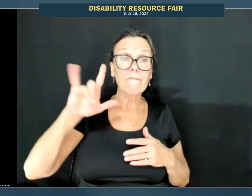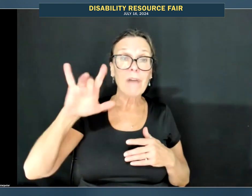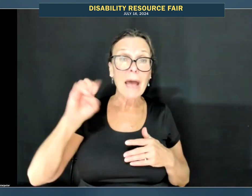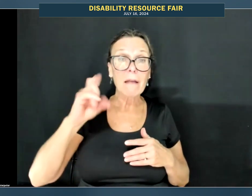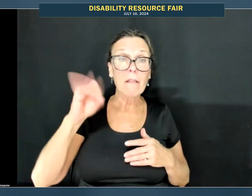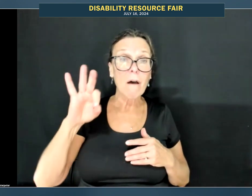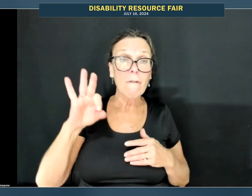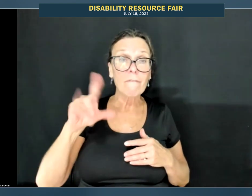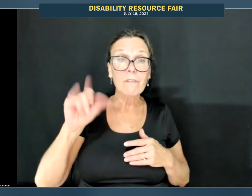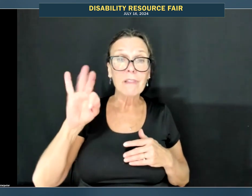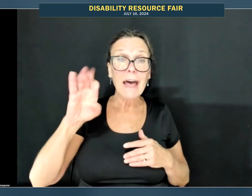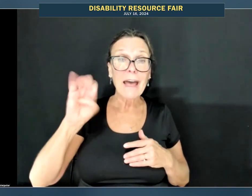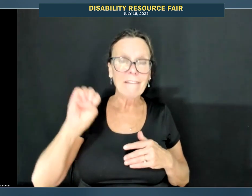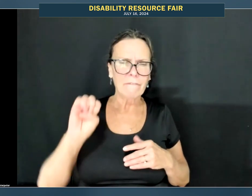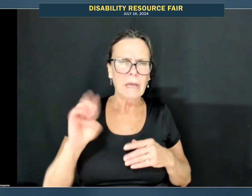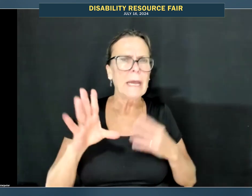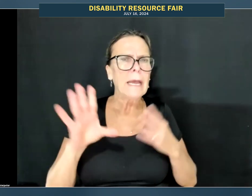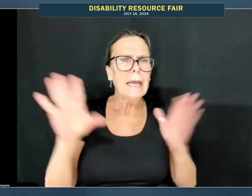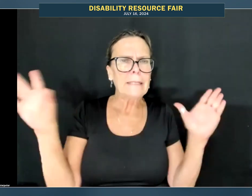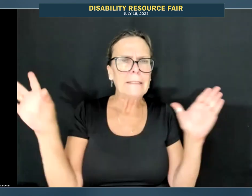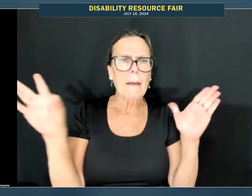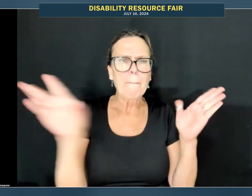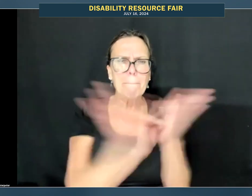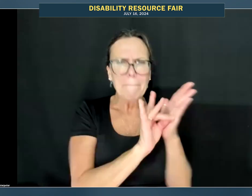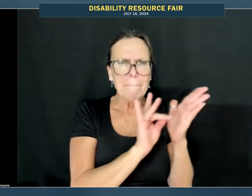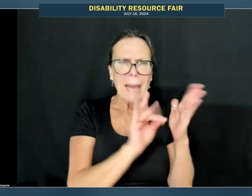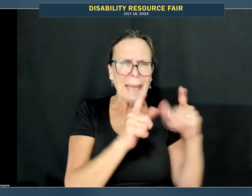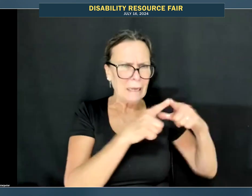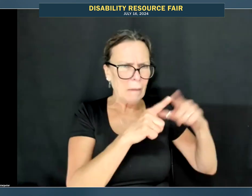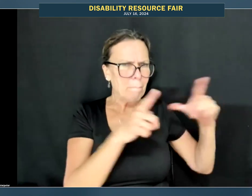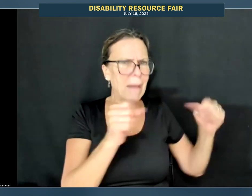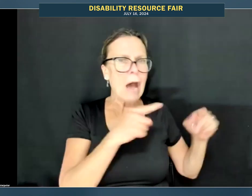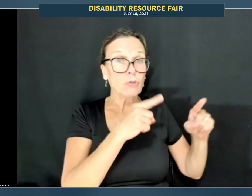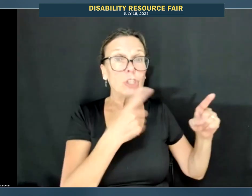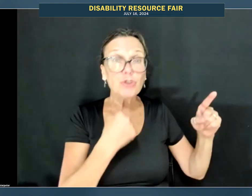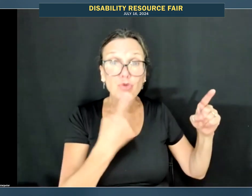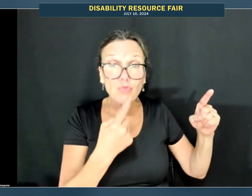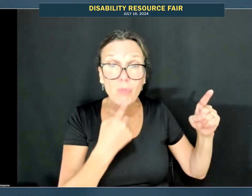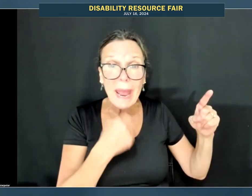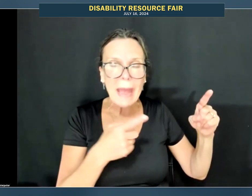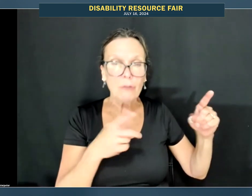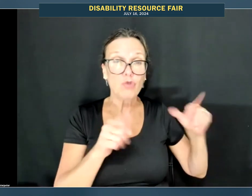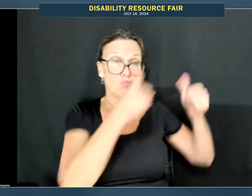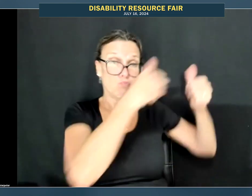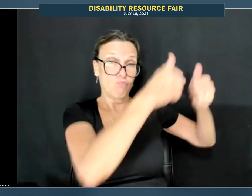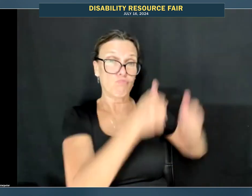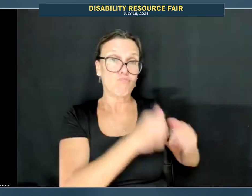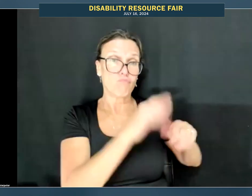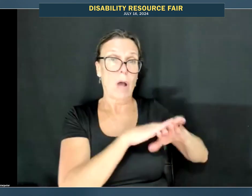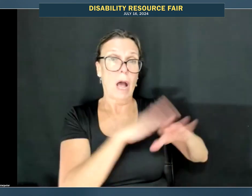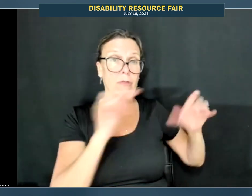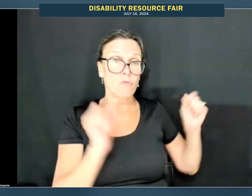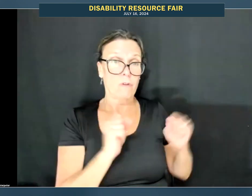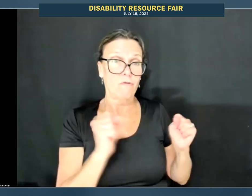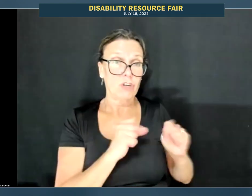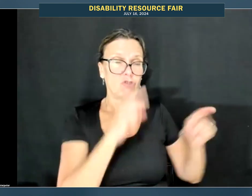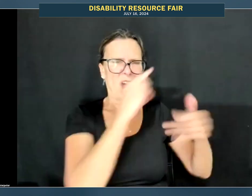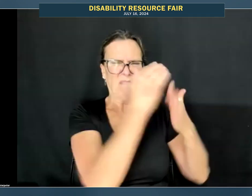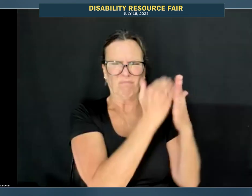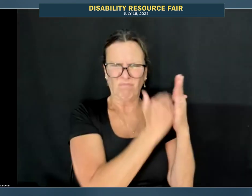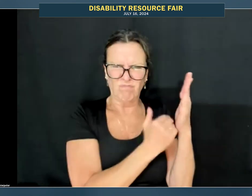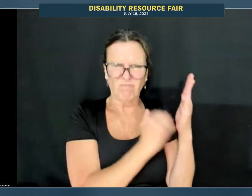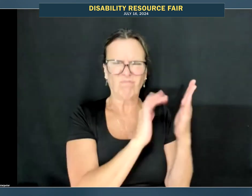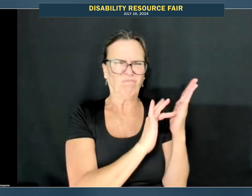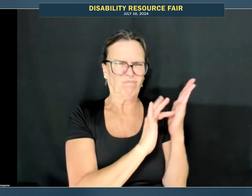magnetic pouch that goes on the front of your refrigerator. It's red. It has a card inside with all the pedigree of the person, medications they're